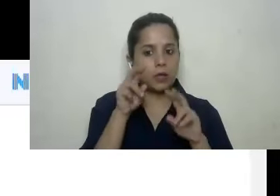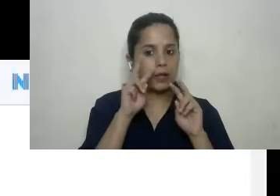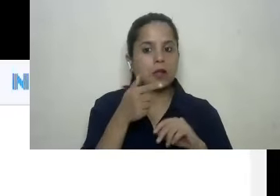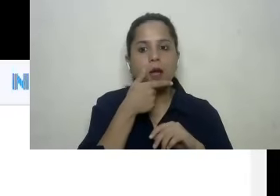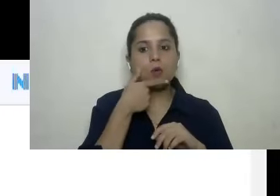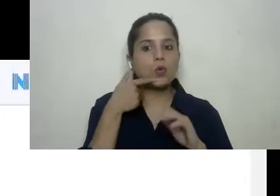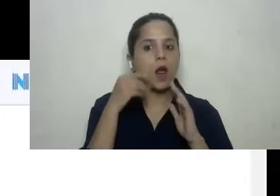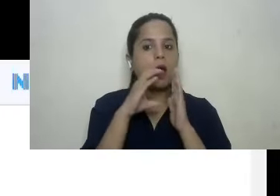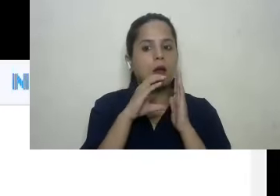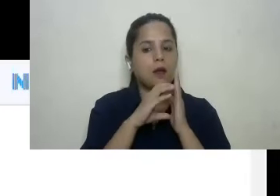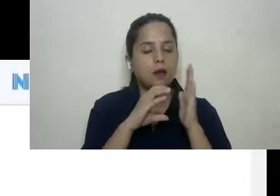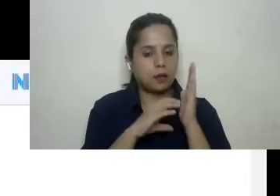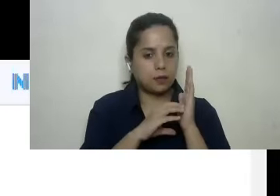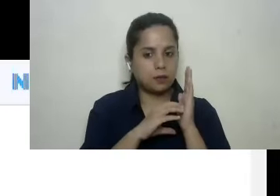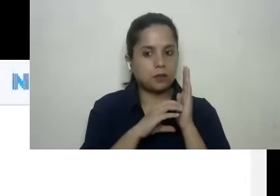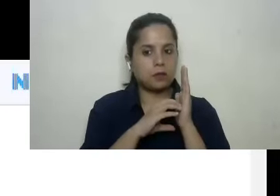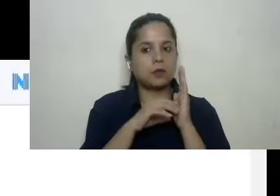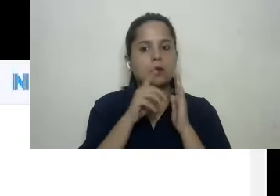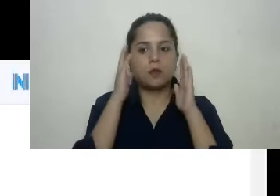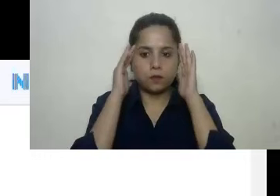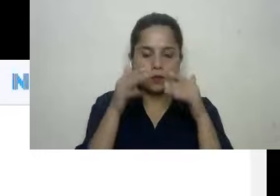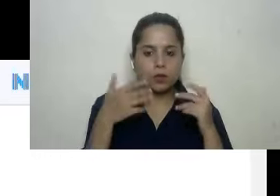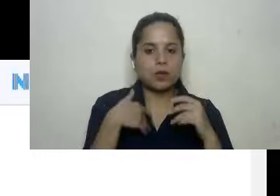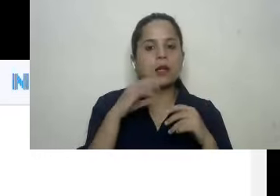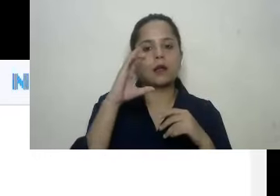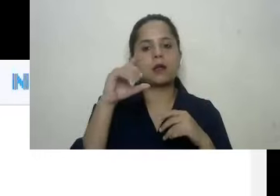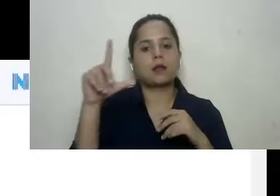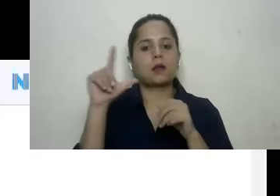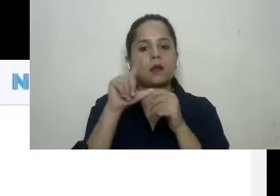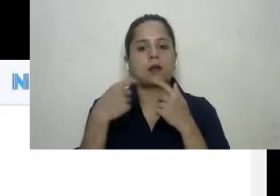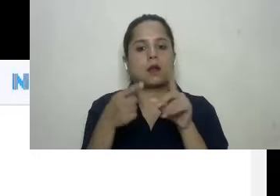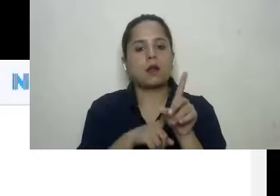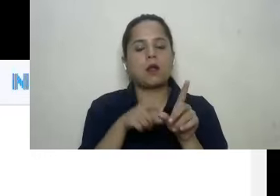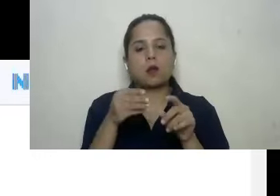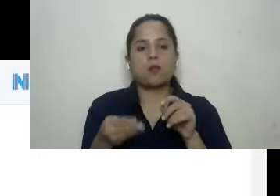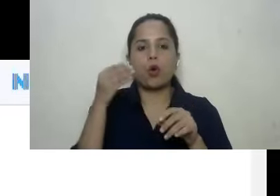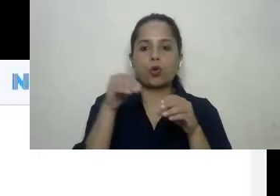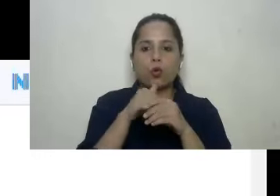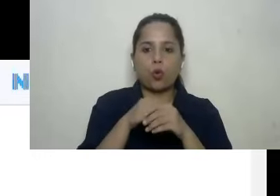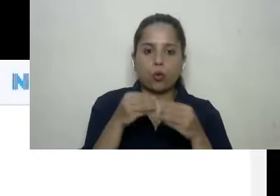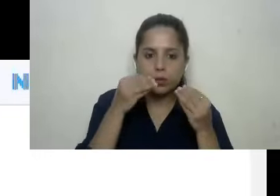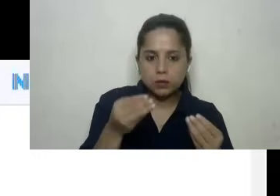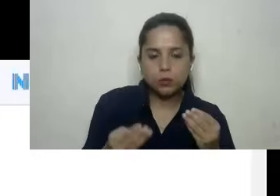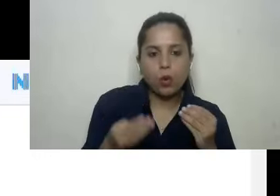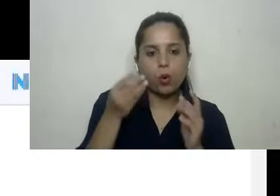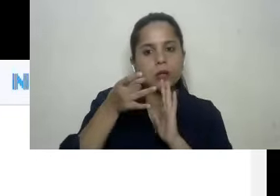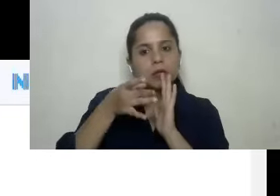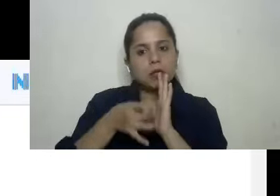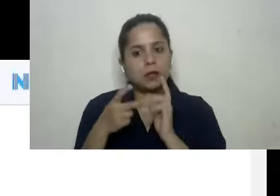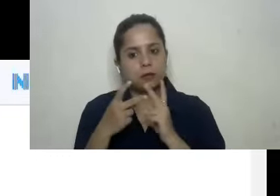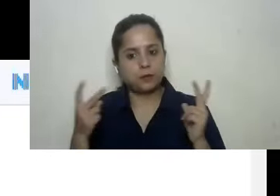is what is the focus on our clarity framework. We're giving it more context. We're giving it more details. And